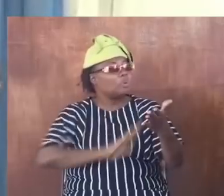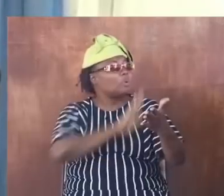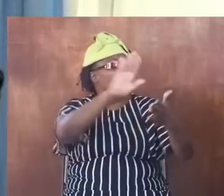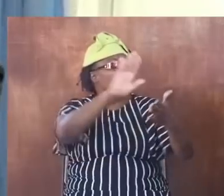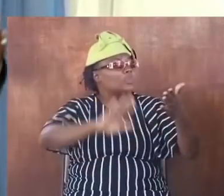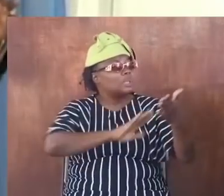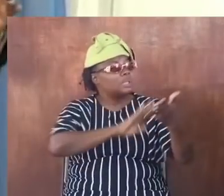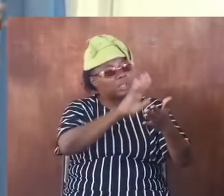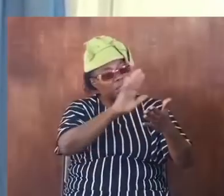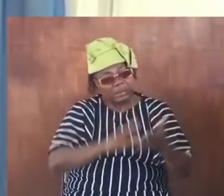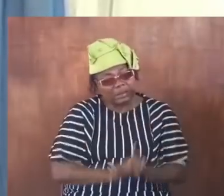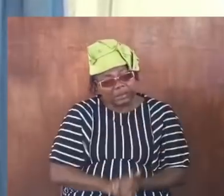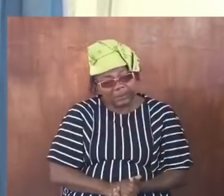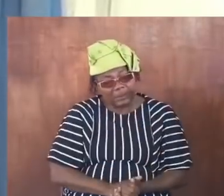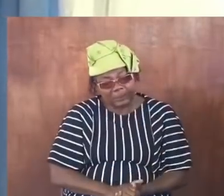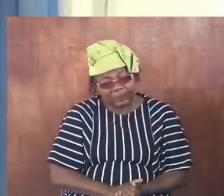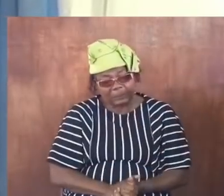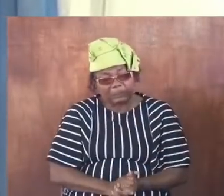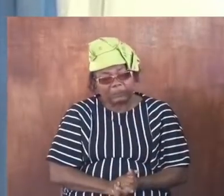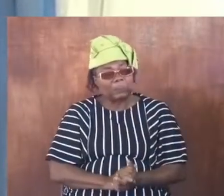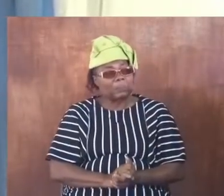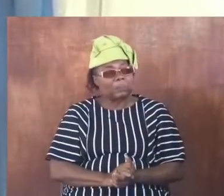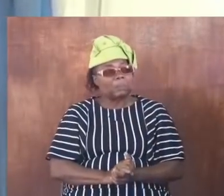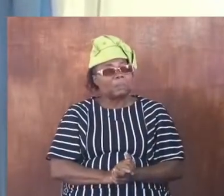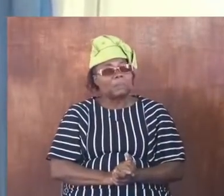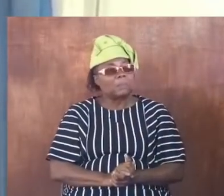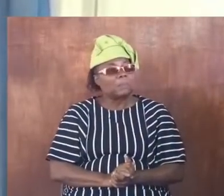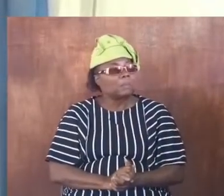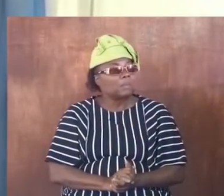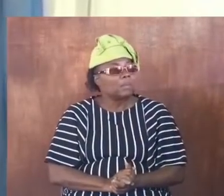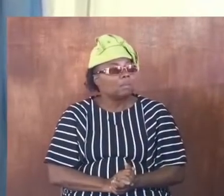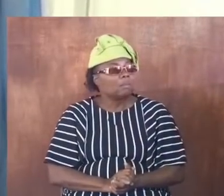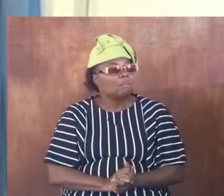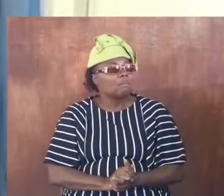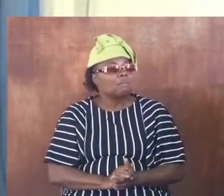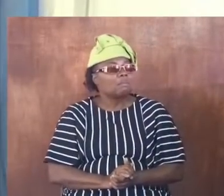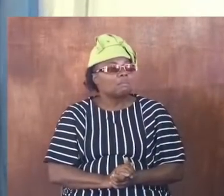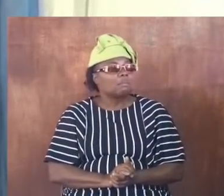Bishop, come greet this church. Come greet this congregation.